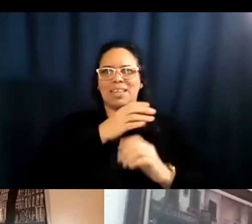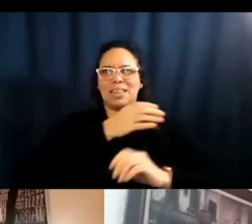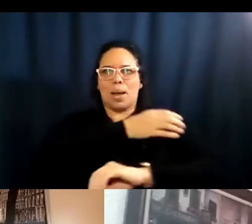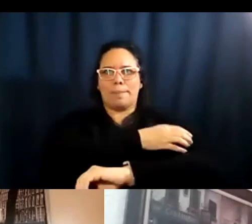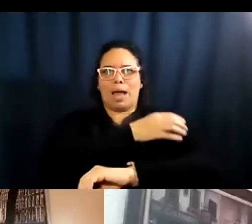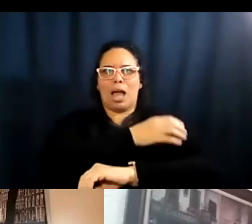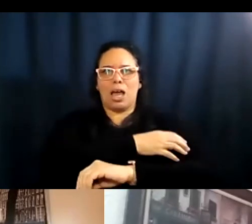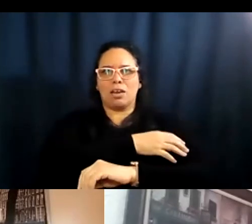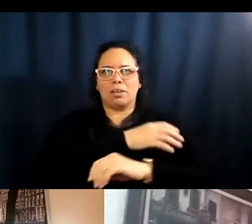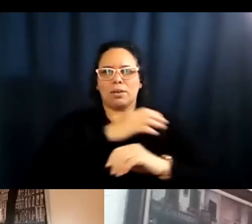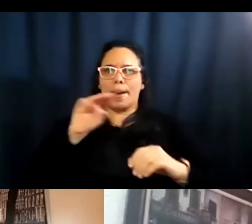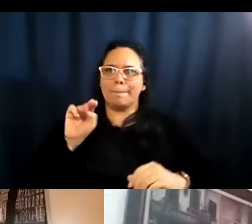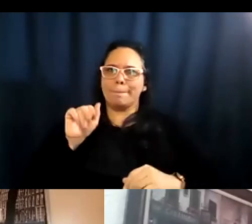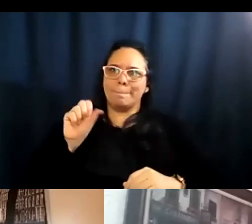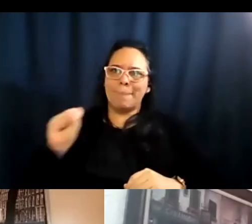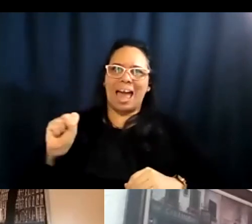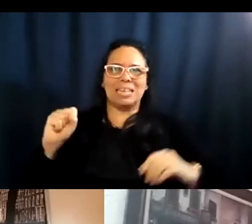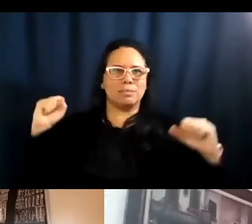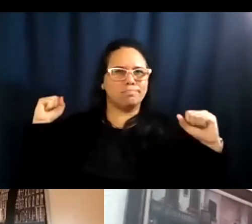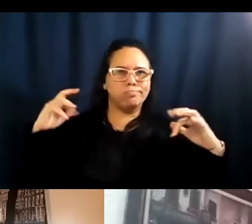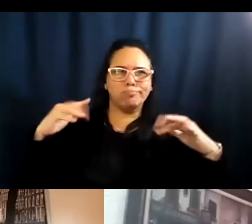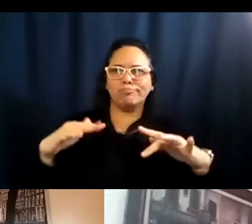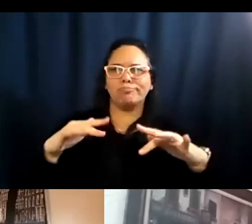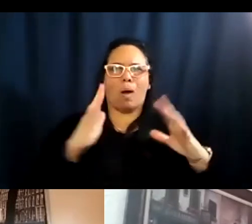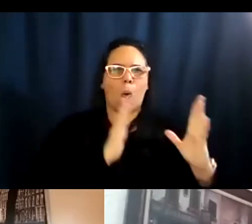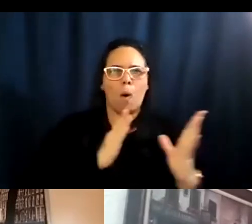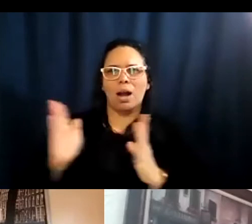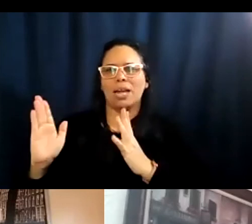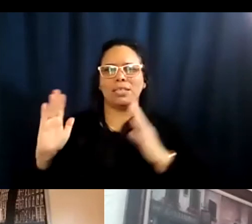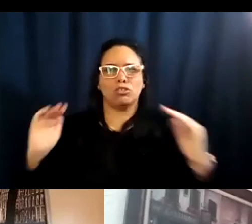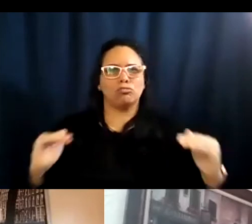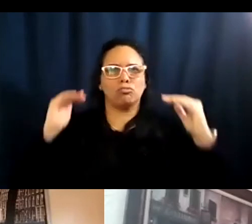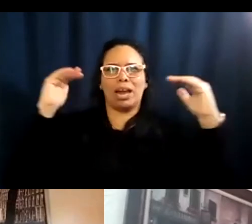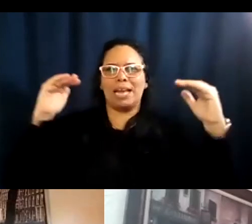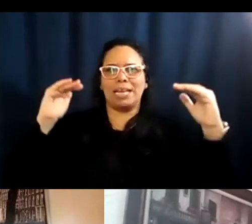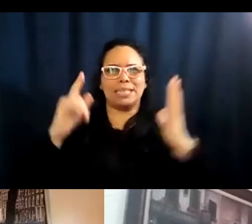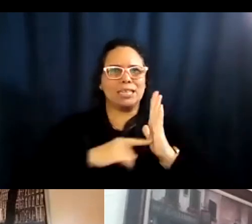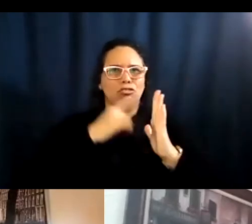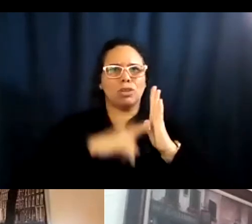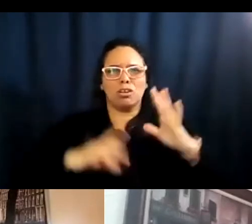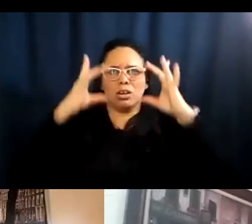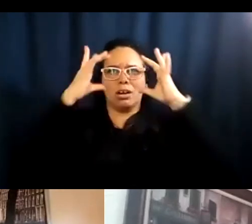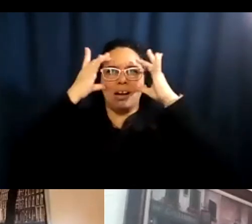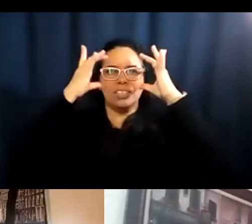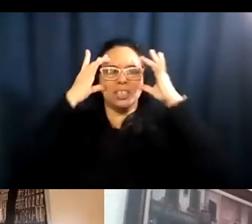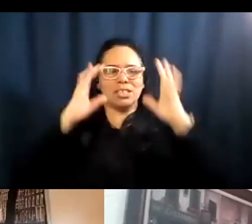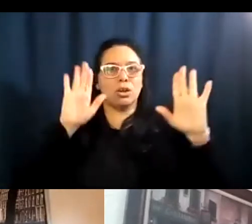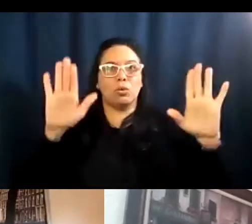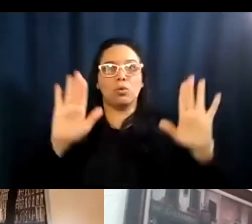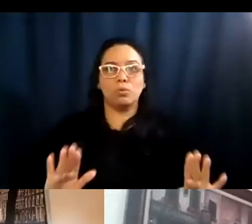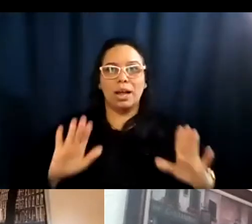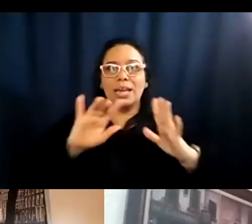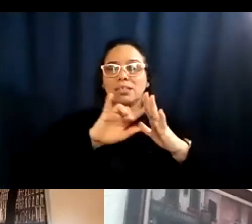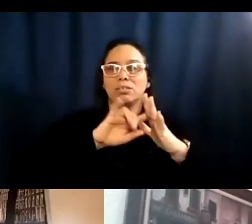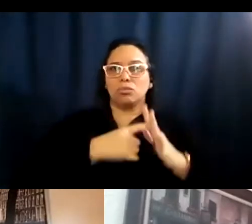mass organizing. So raising our critical consciousness is a great start. So even considering and daring to